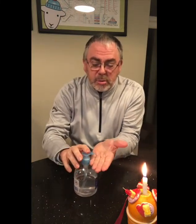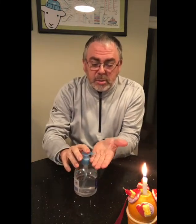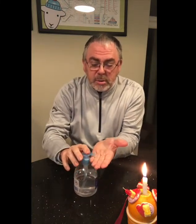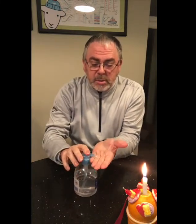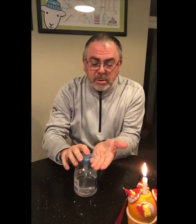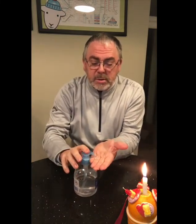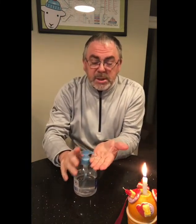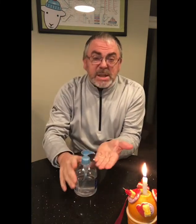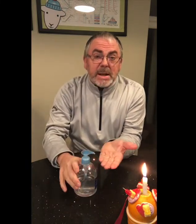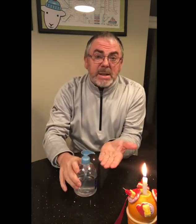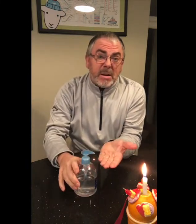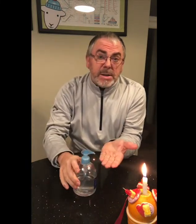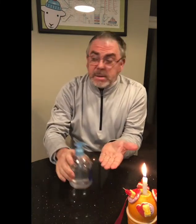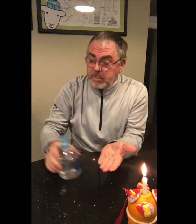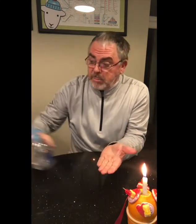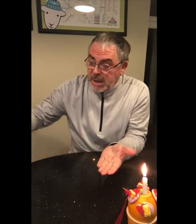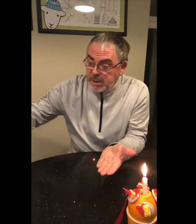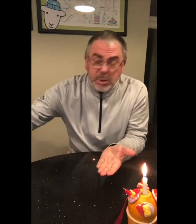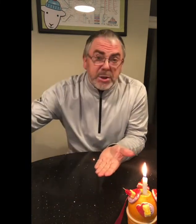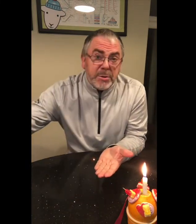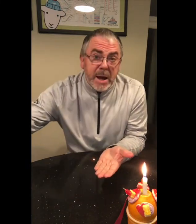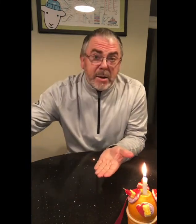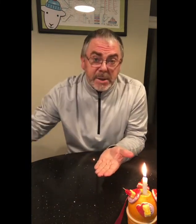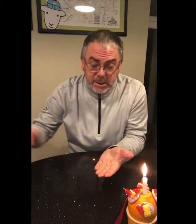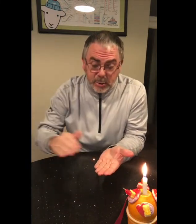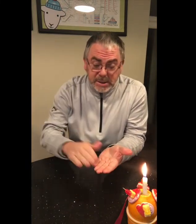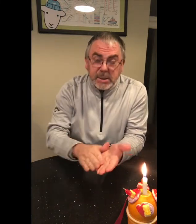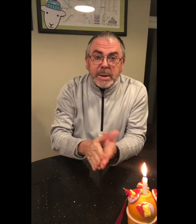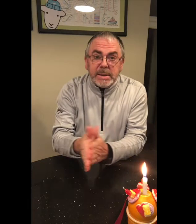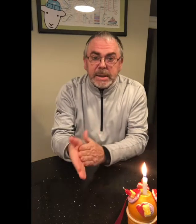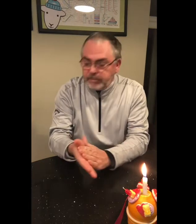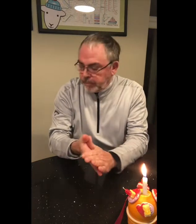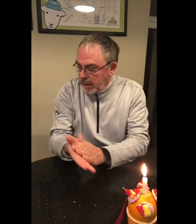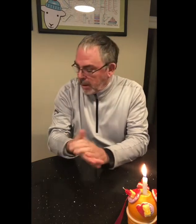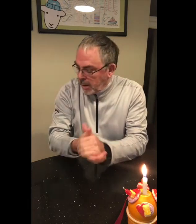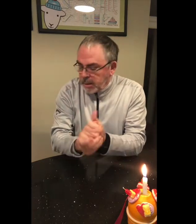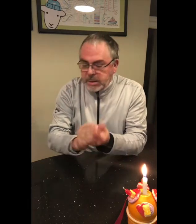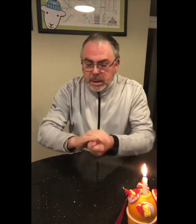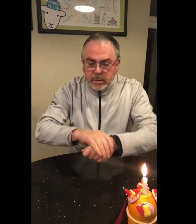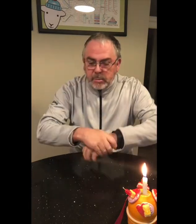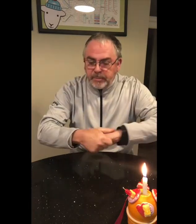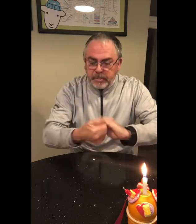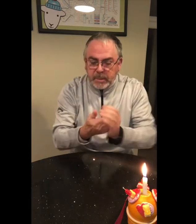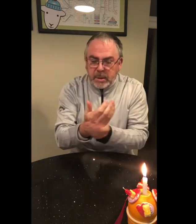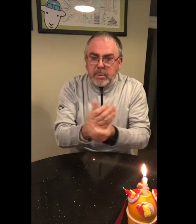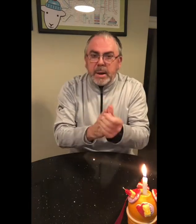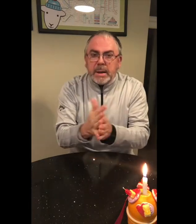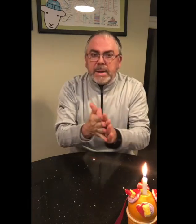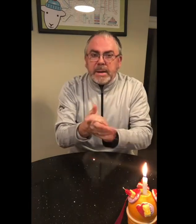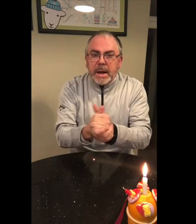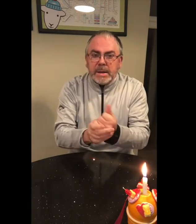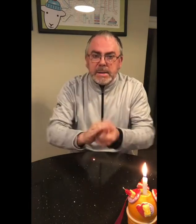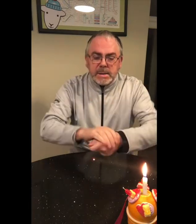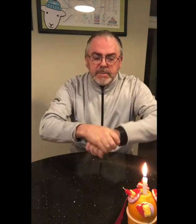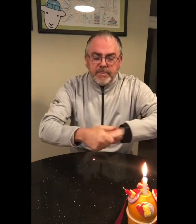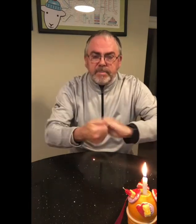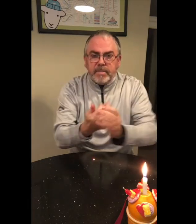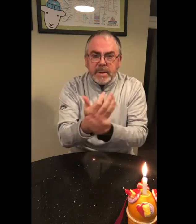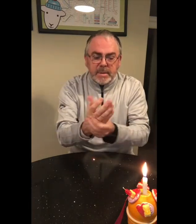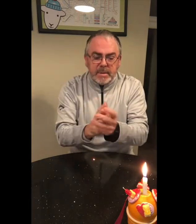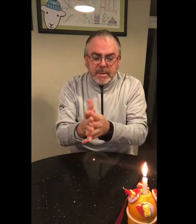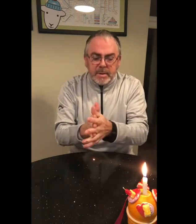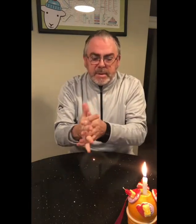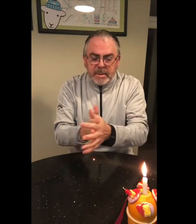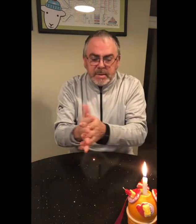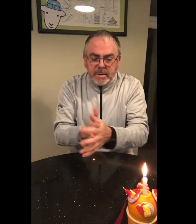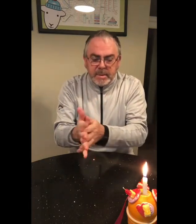or sanitizing them as we do now in 2020. So quick clean of the hands.